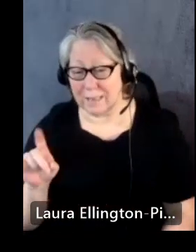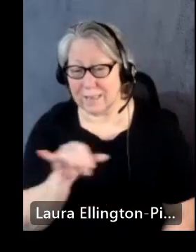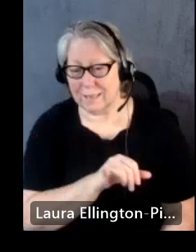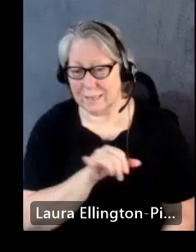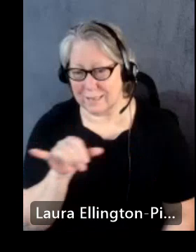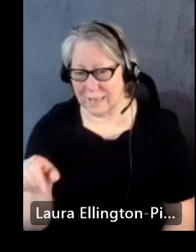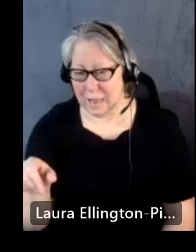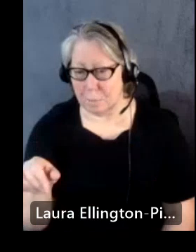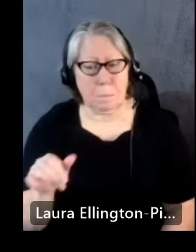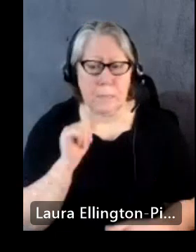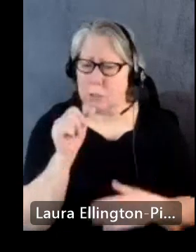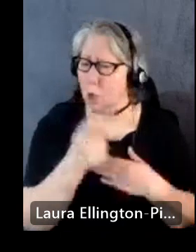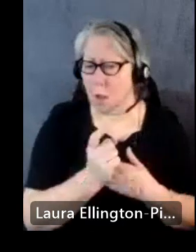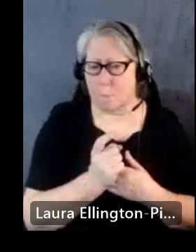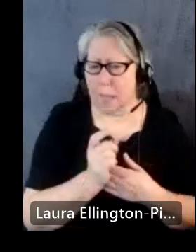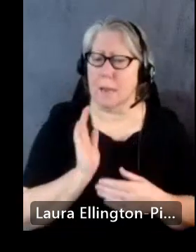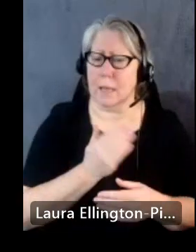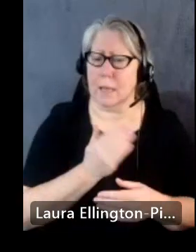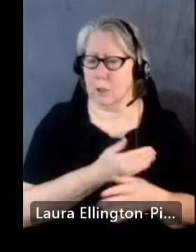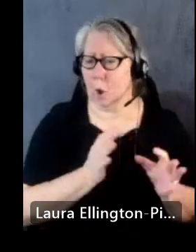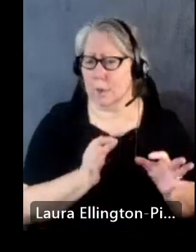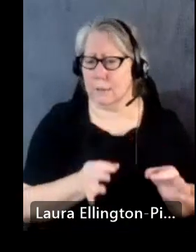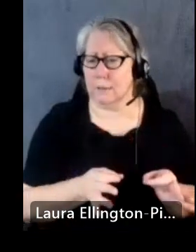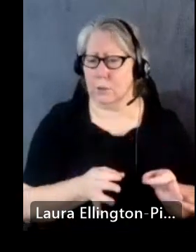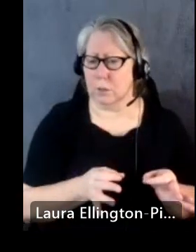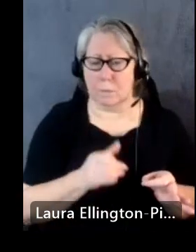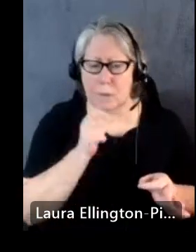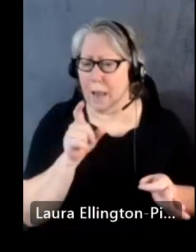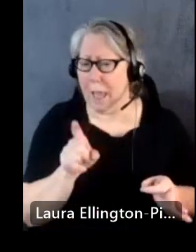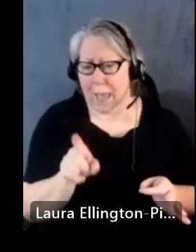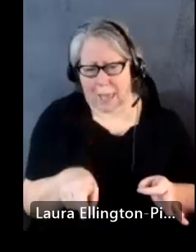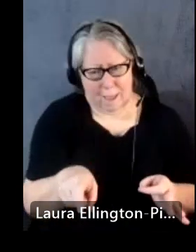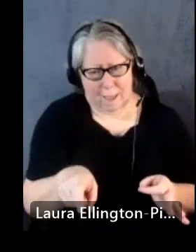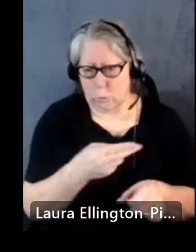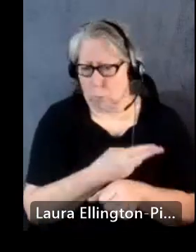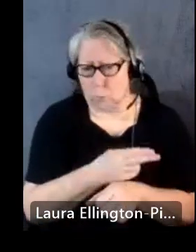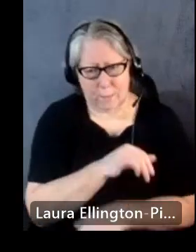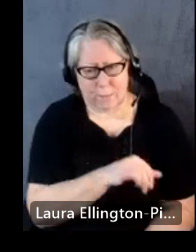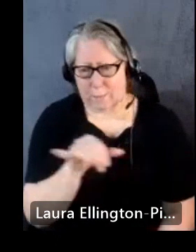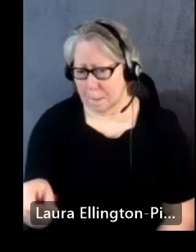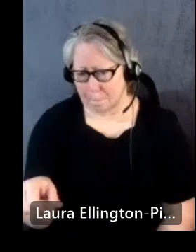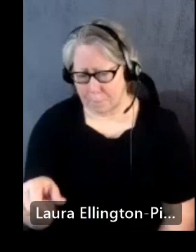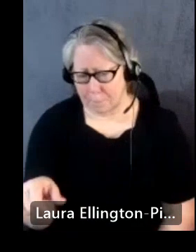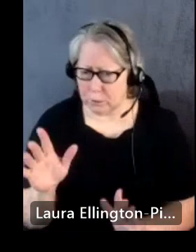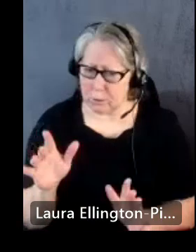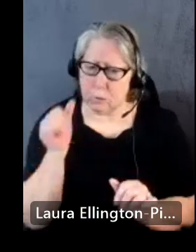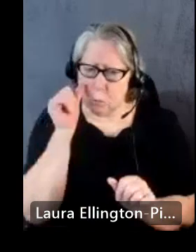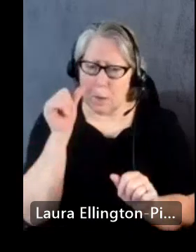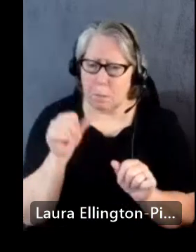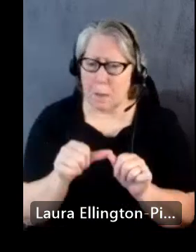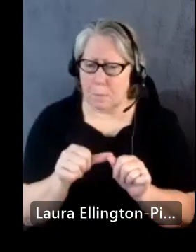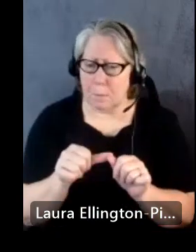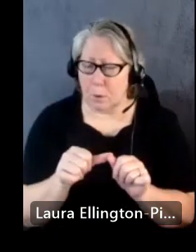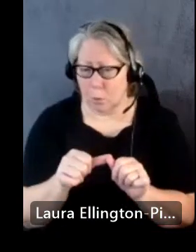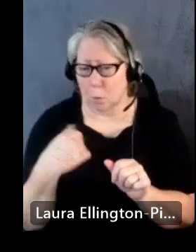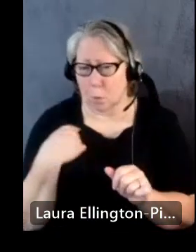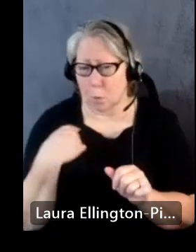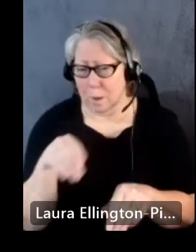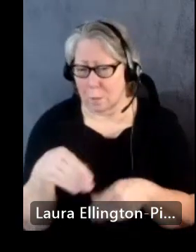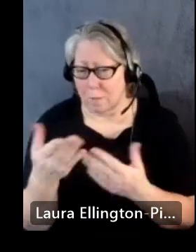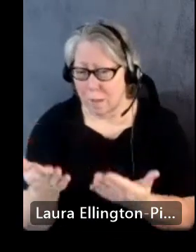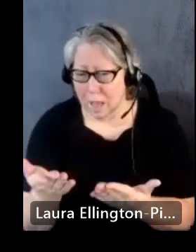choice to set it up that way. It doesn't have to be that. So just keep that in mind. And we just do that just to keep things